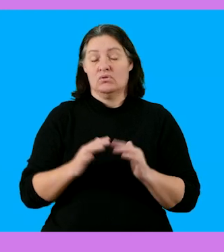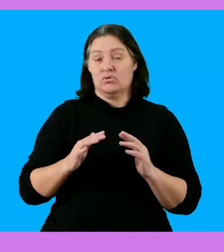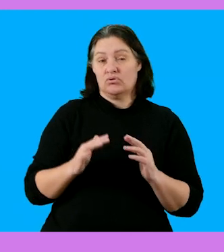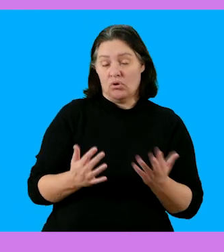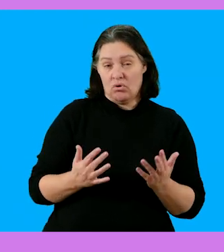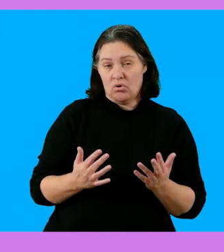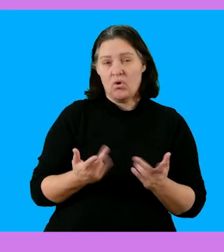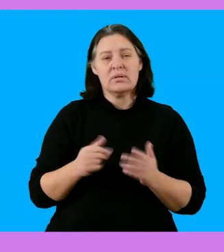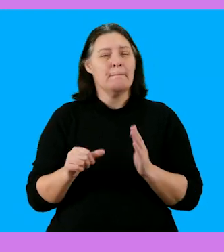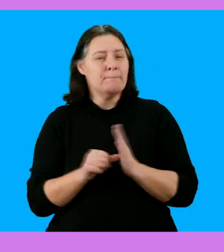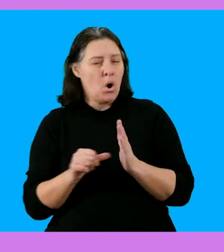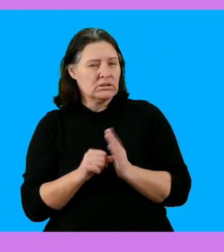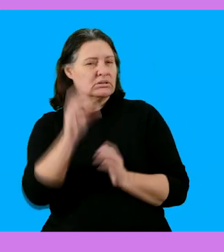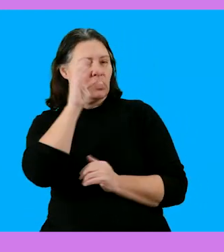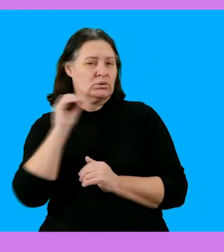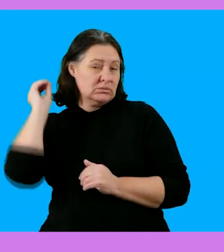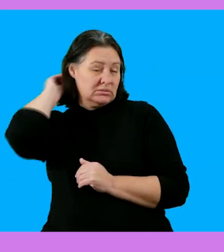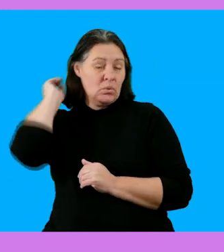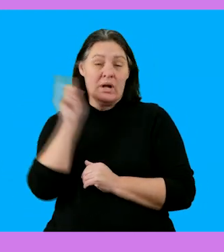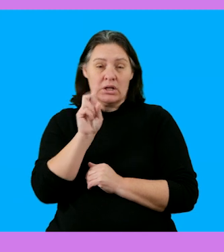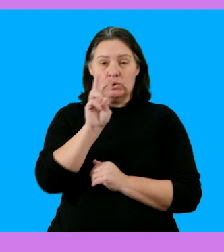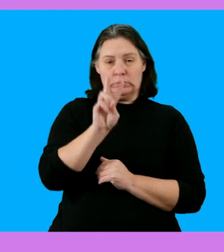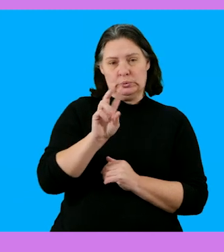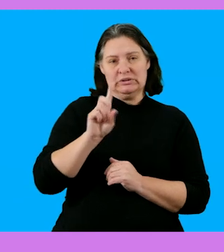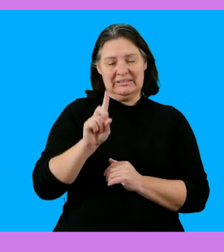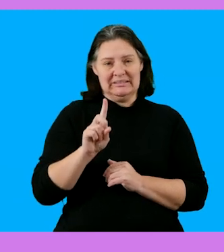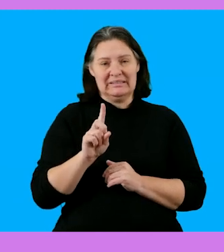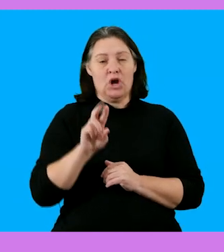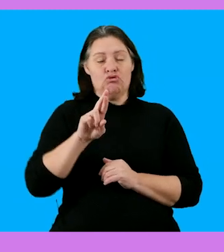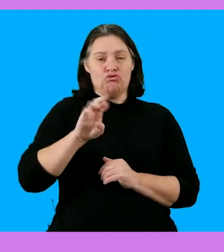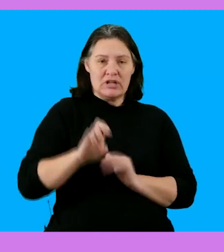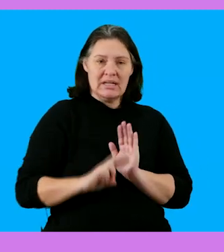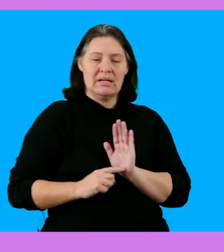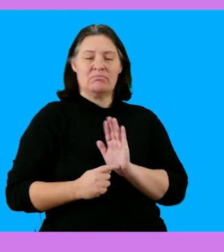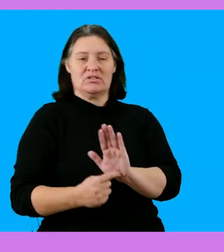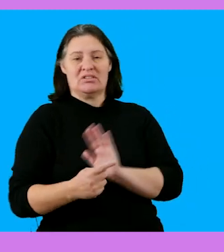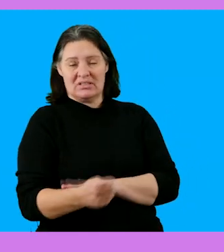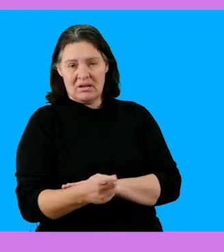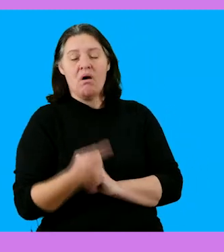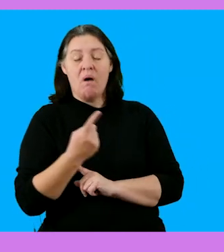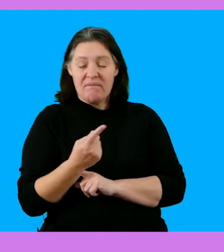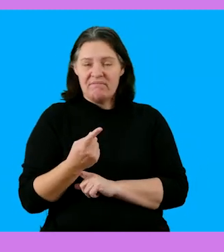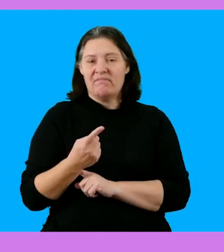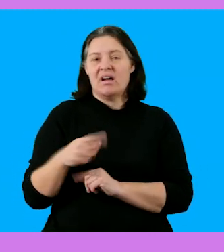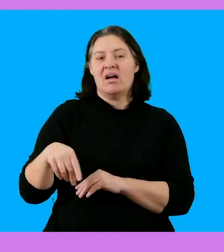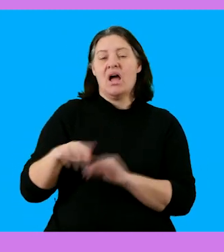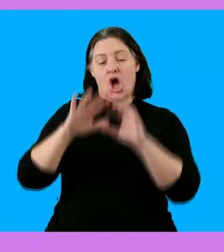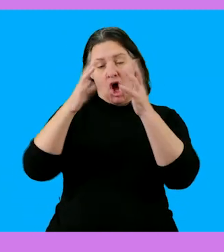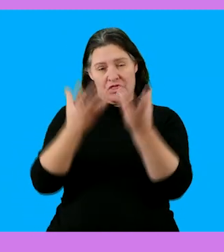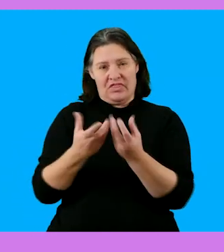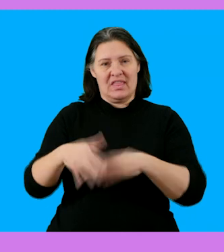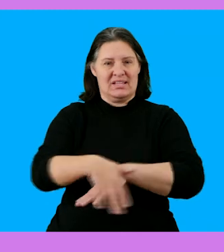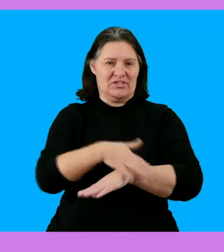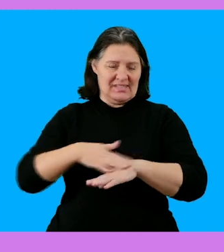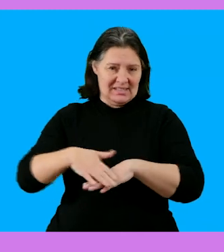the Earth, right? So important to note, it's a two-dimensional representation of an area of land of the surface